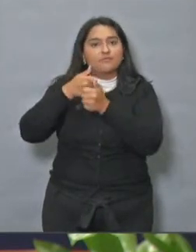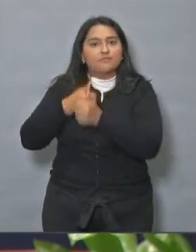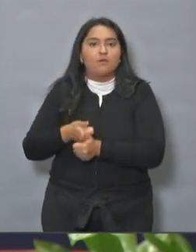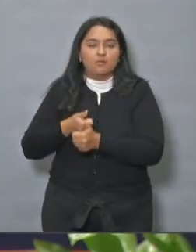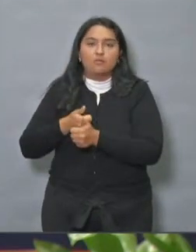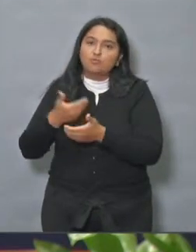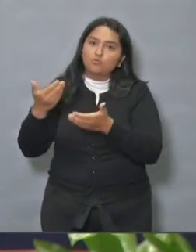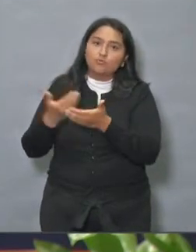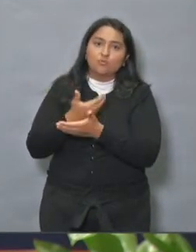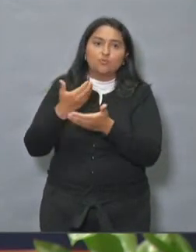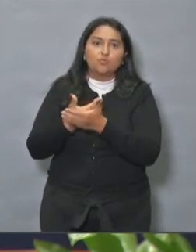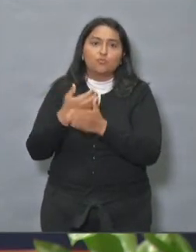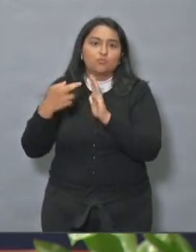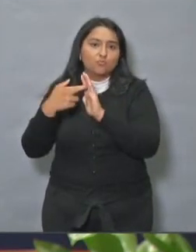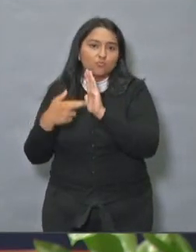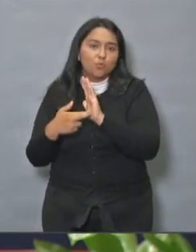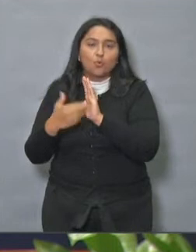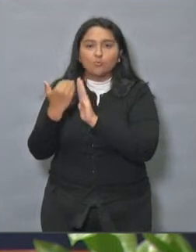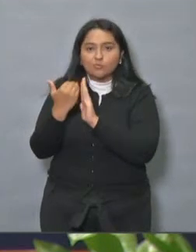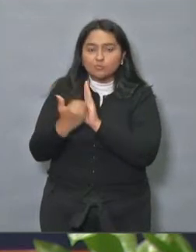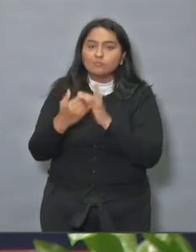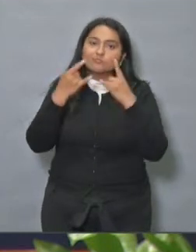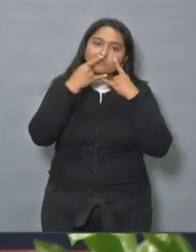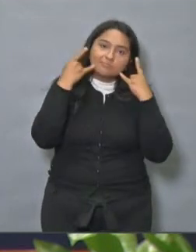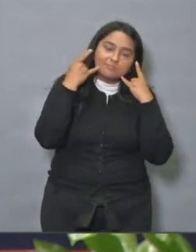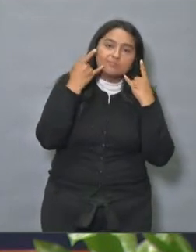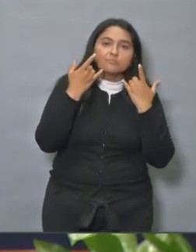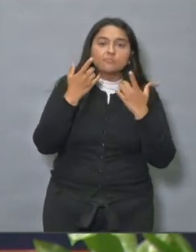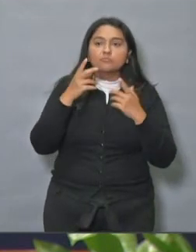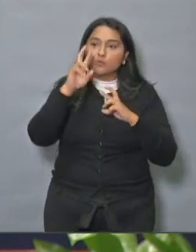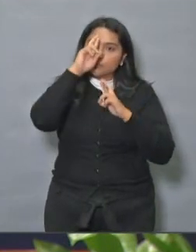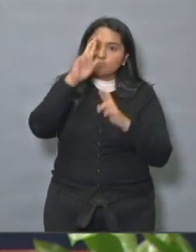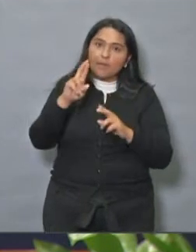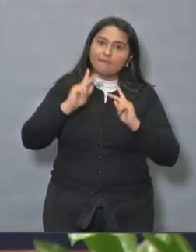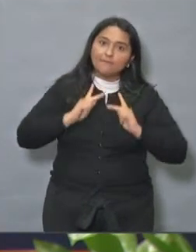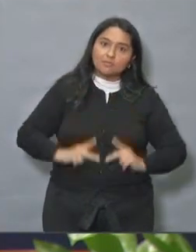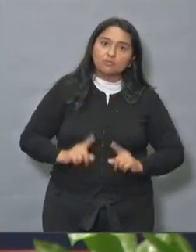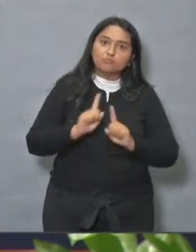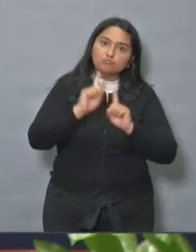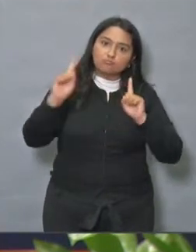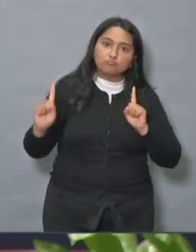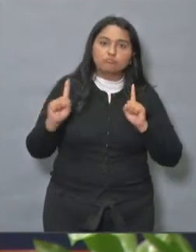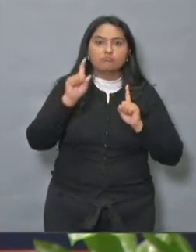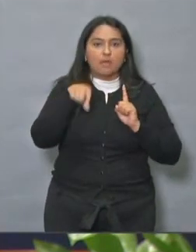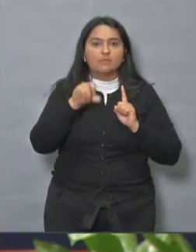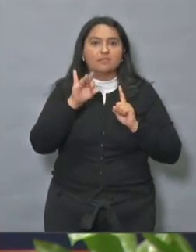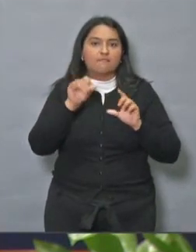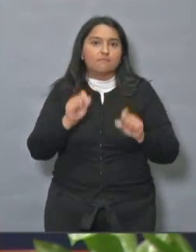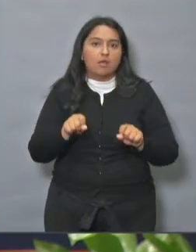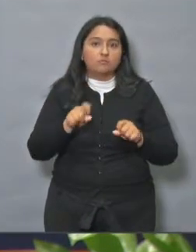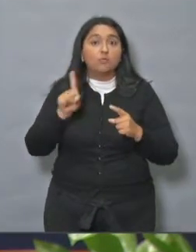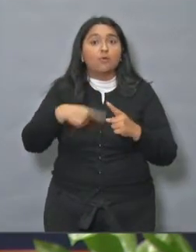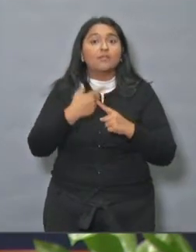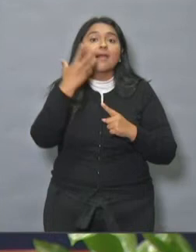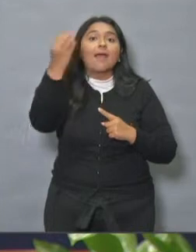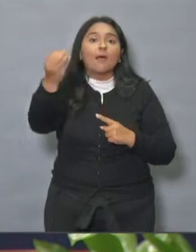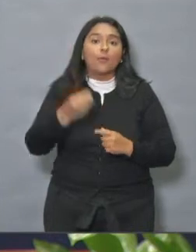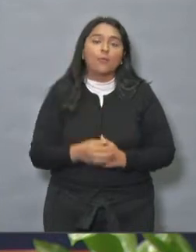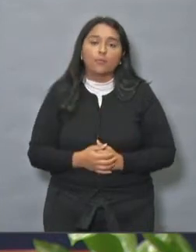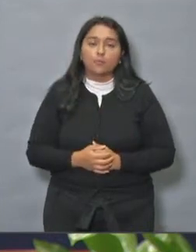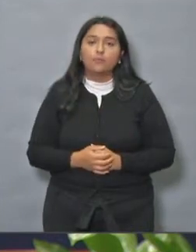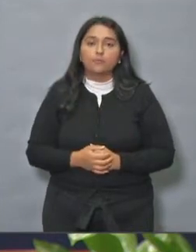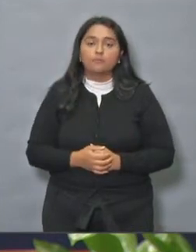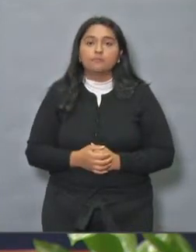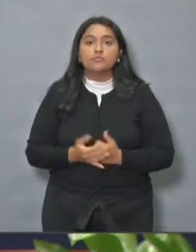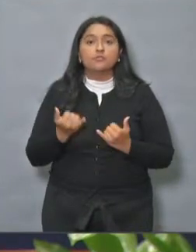Angeles County and wear your face covering and your mask, to respect physical distancing wherever you can when you're outside of your home.